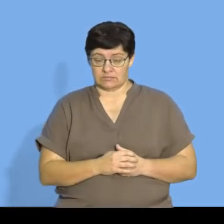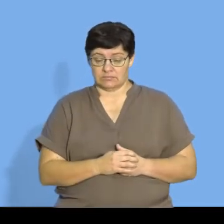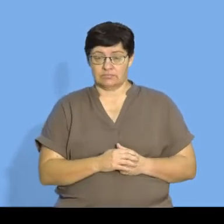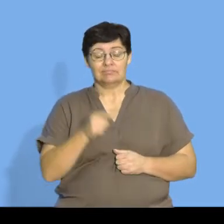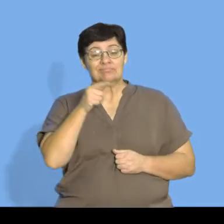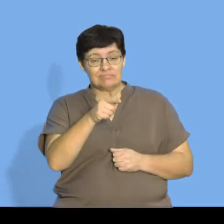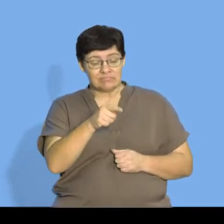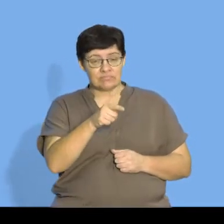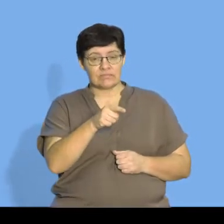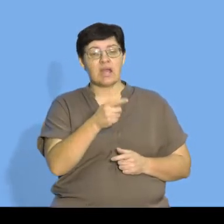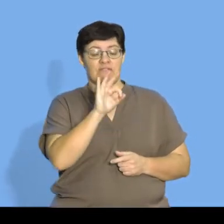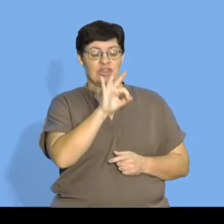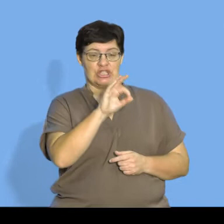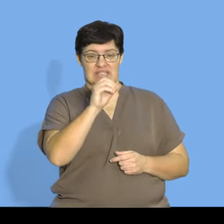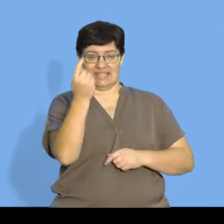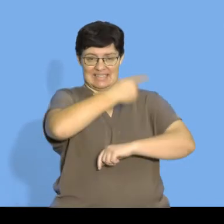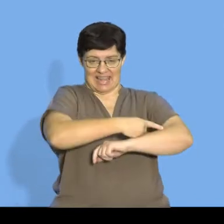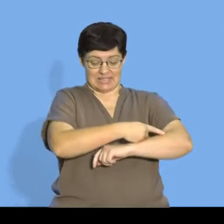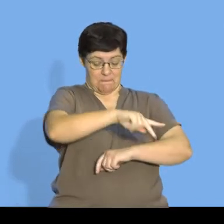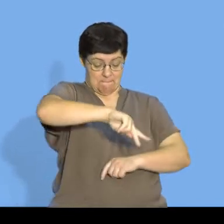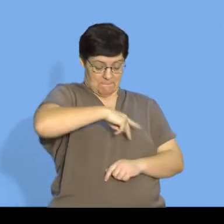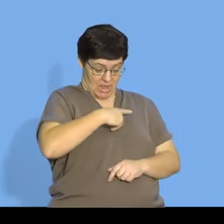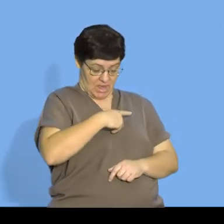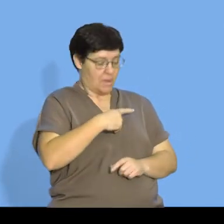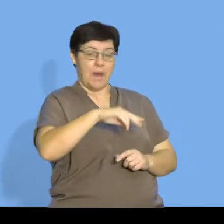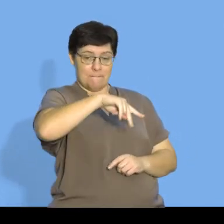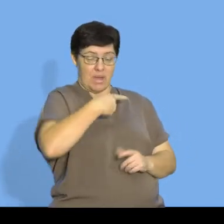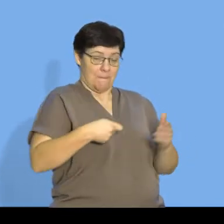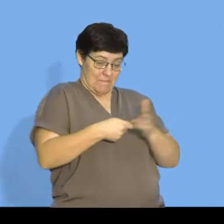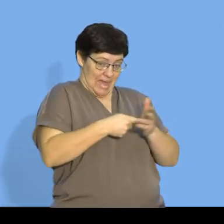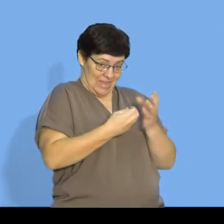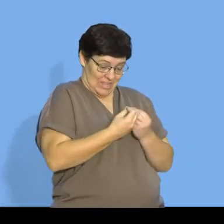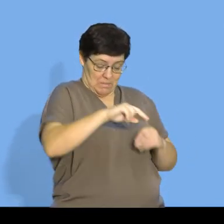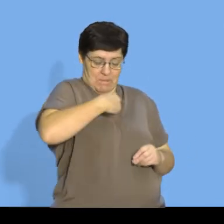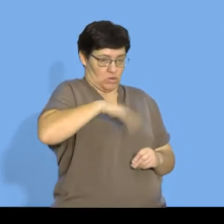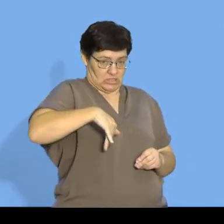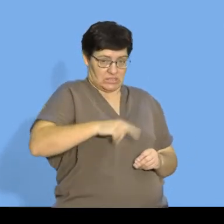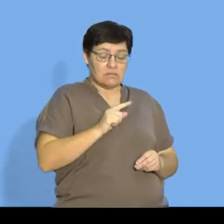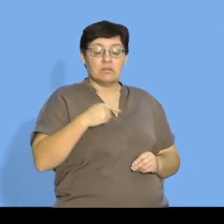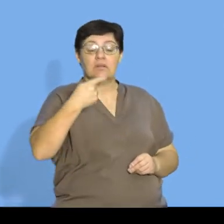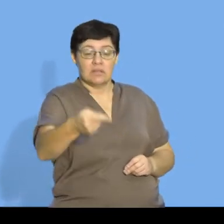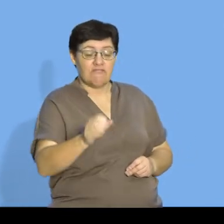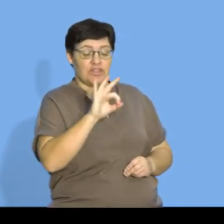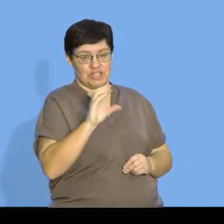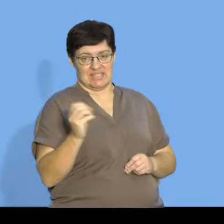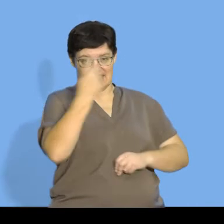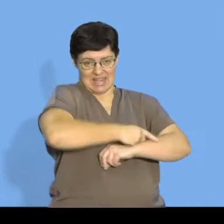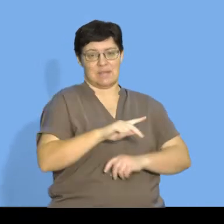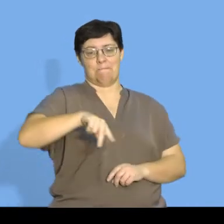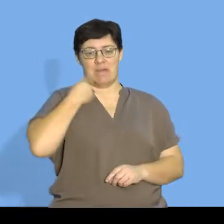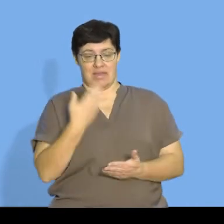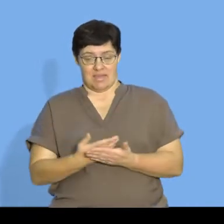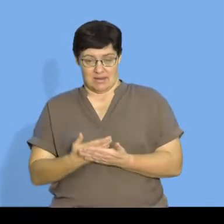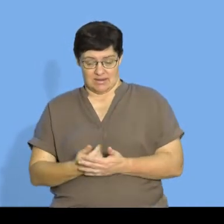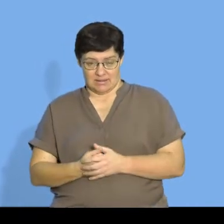Debtors are granted 30 days to settle their accounts as per policy. However, debtors, the payment